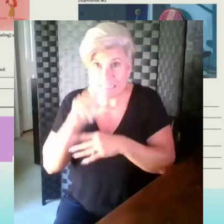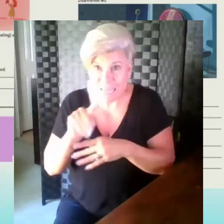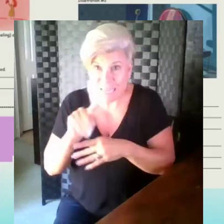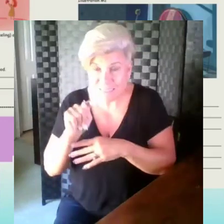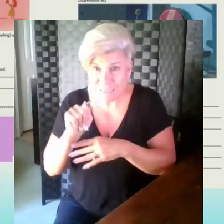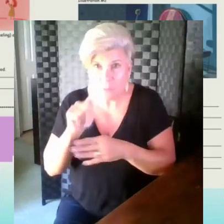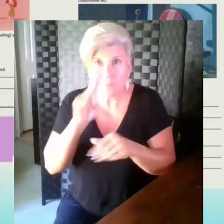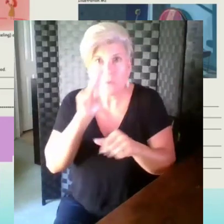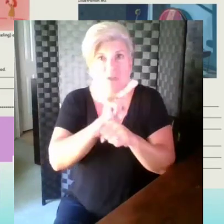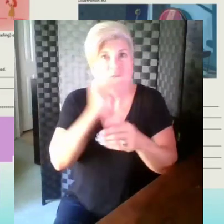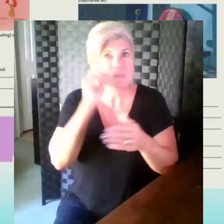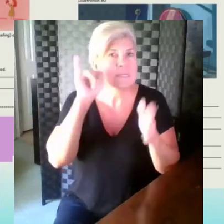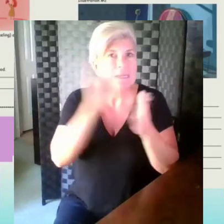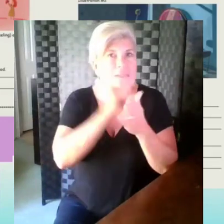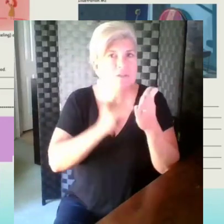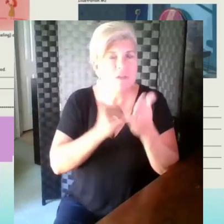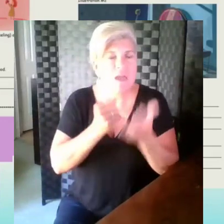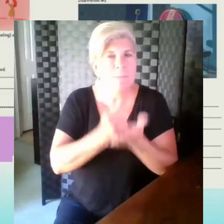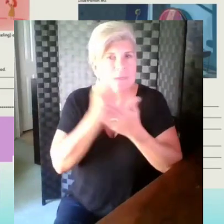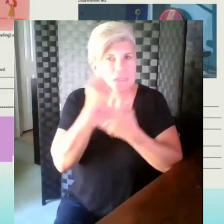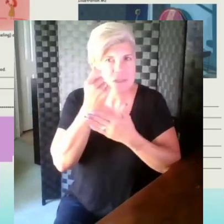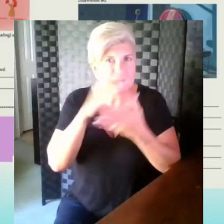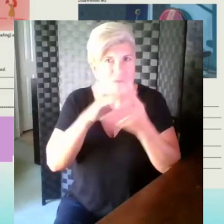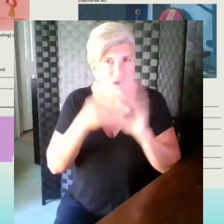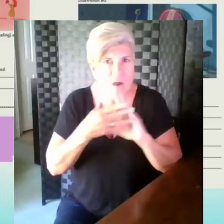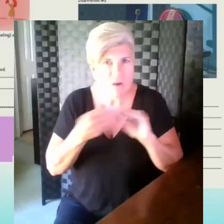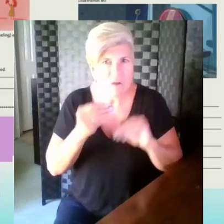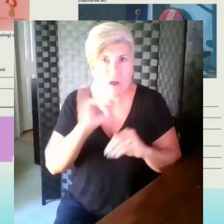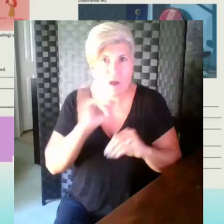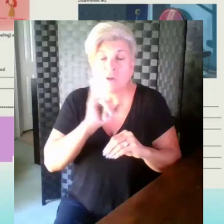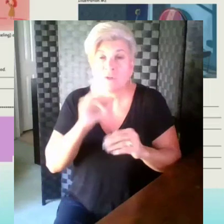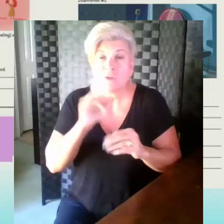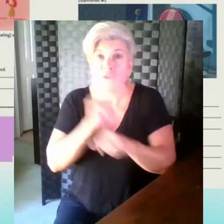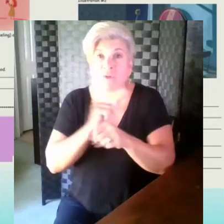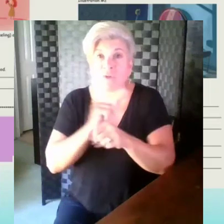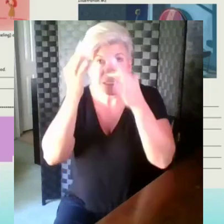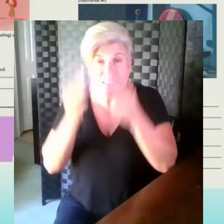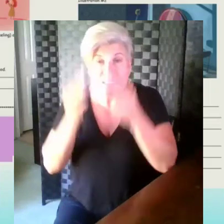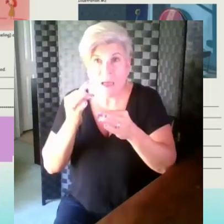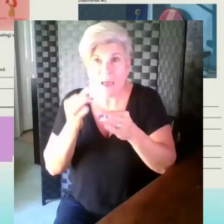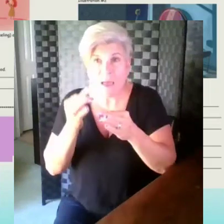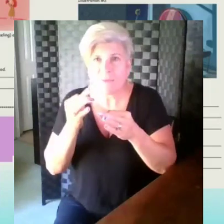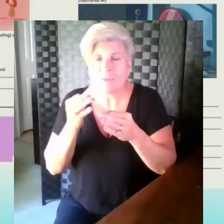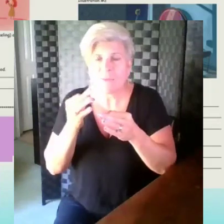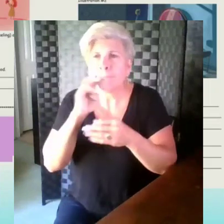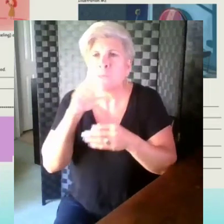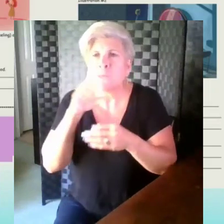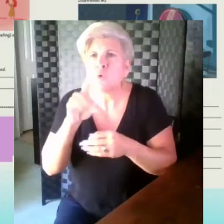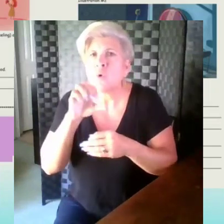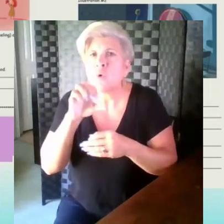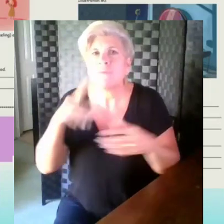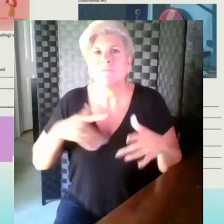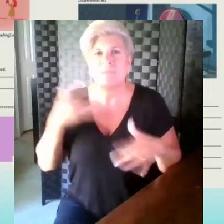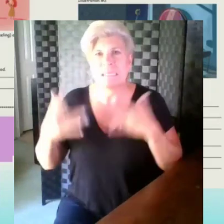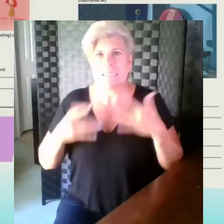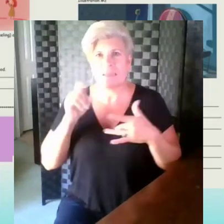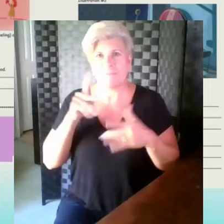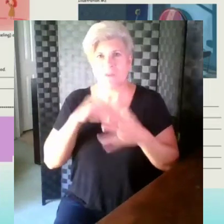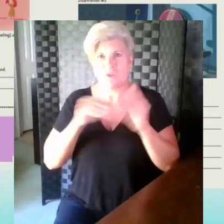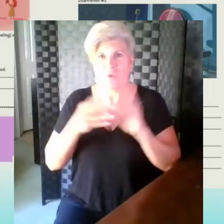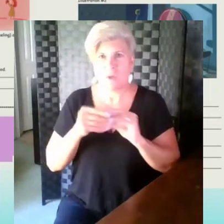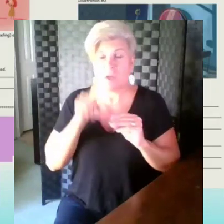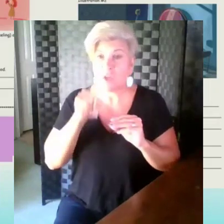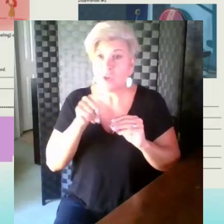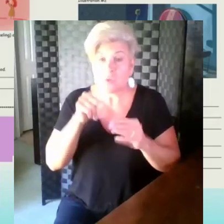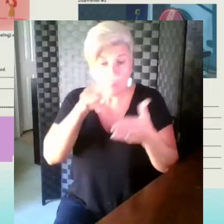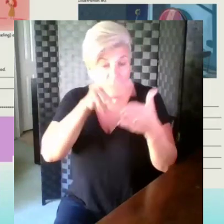the illustrations to help us understand the story. We can also use them to help determine the overall mood or the feeling of the story. So